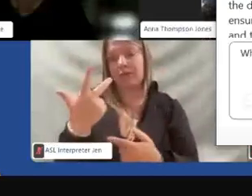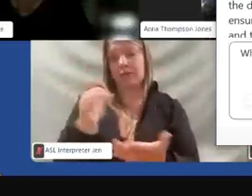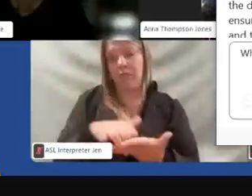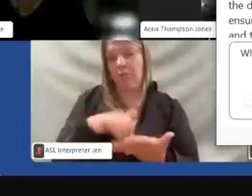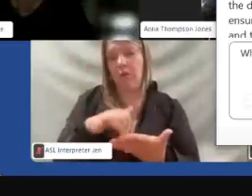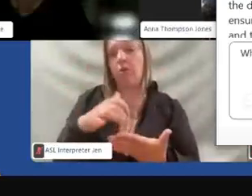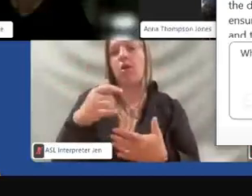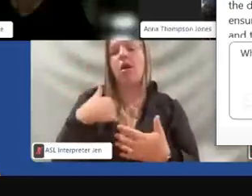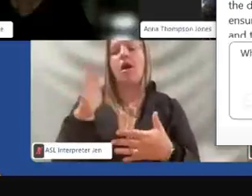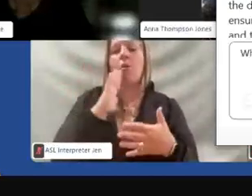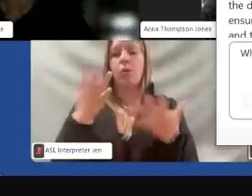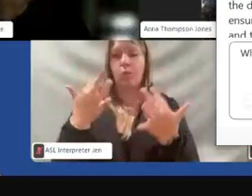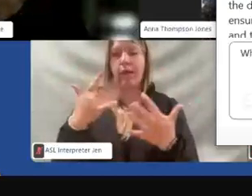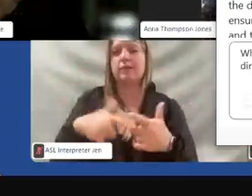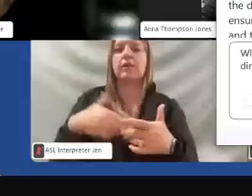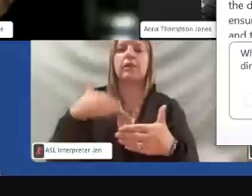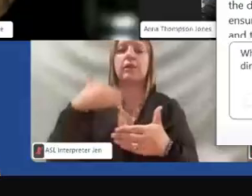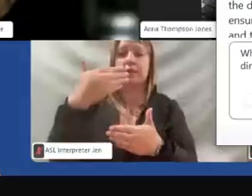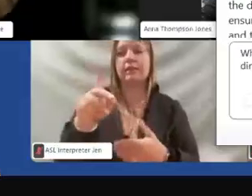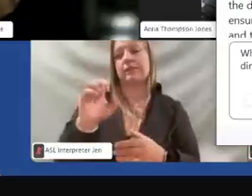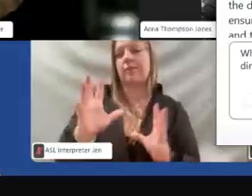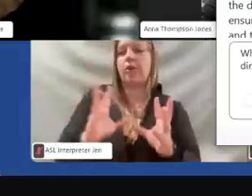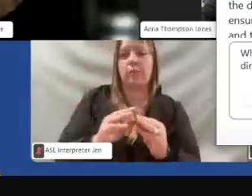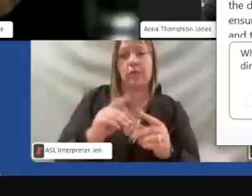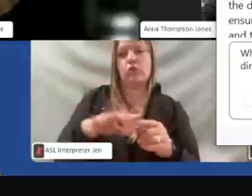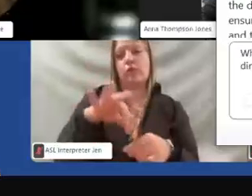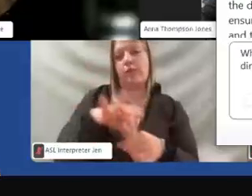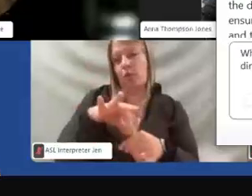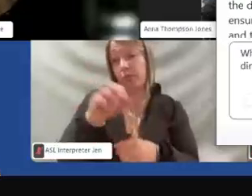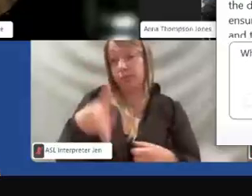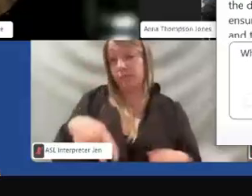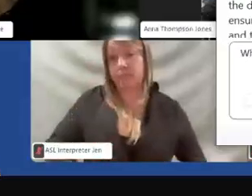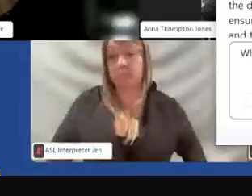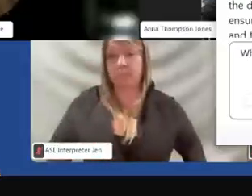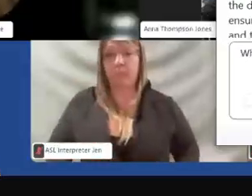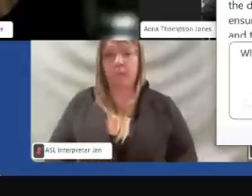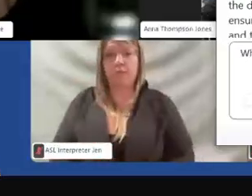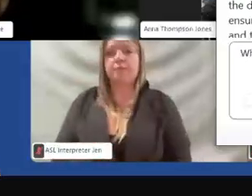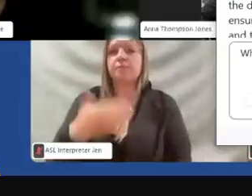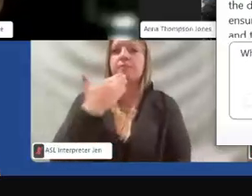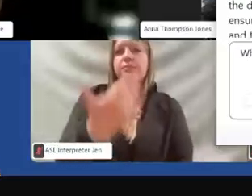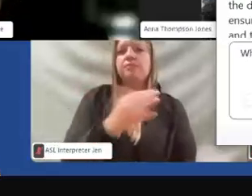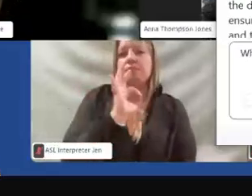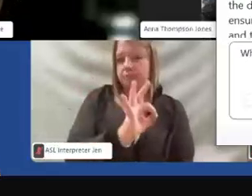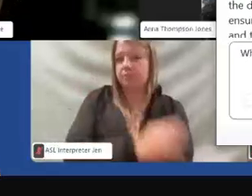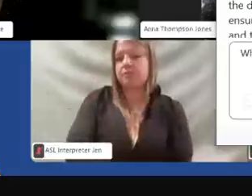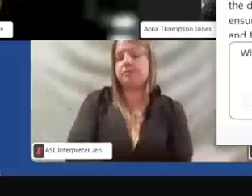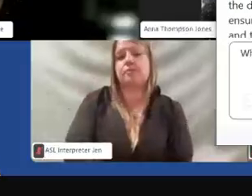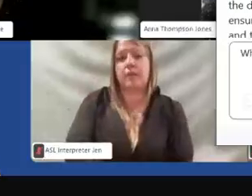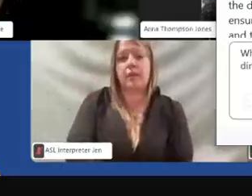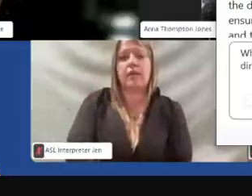said we'll wait until the December meeting to vote on it. So Okay, thank you. Very good.